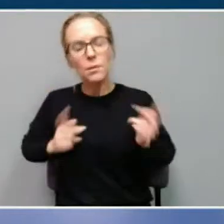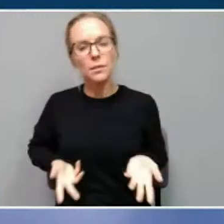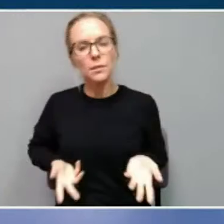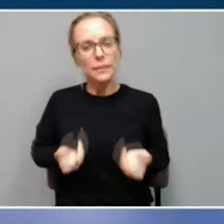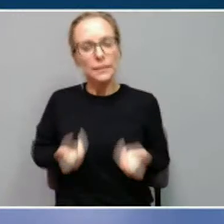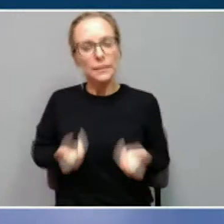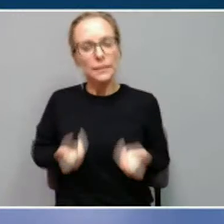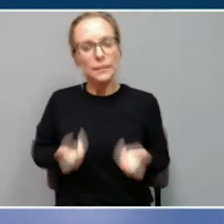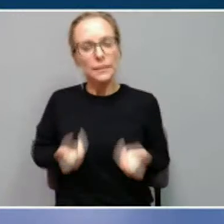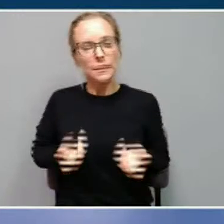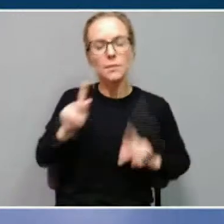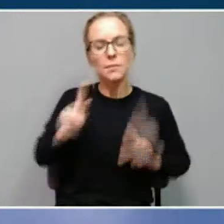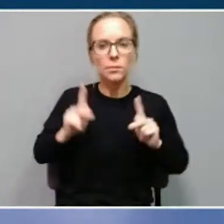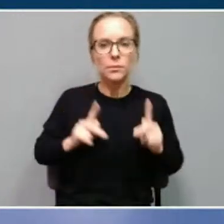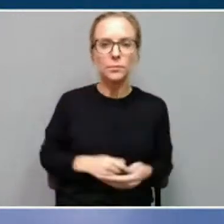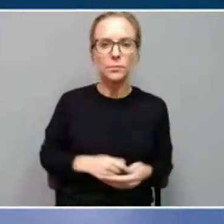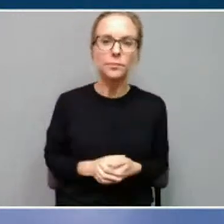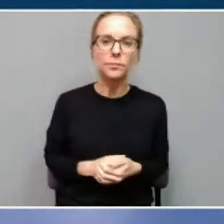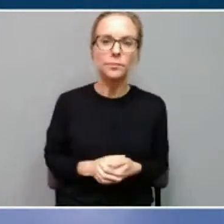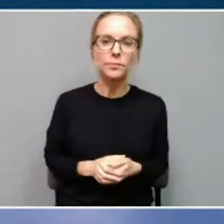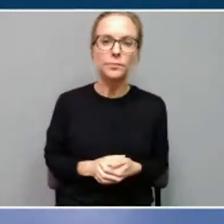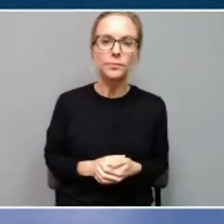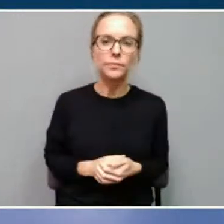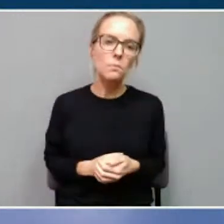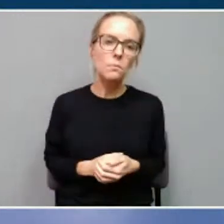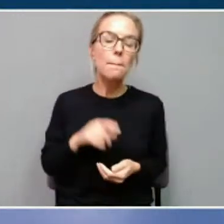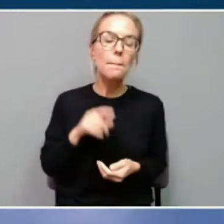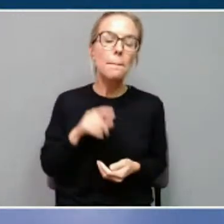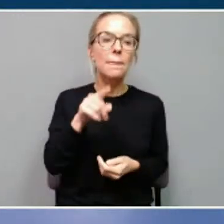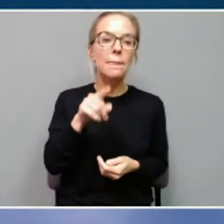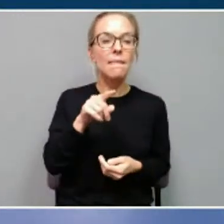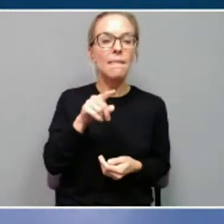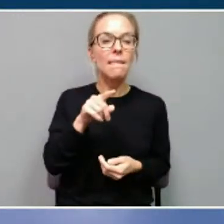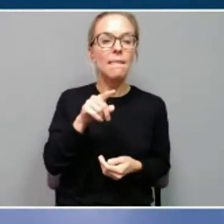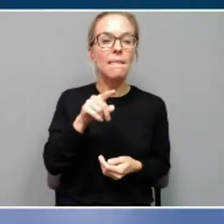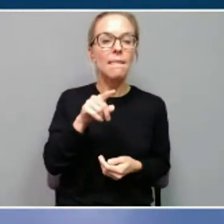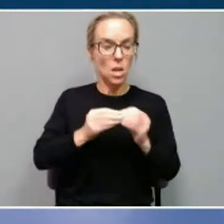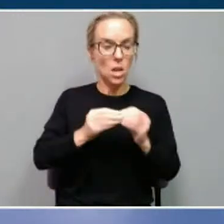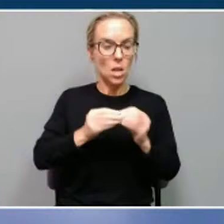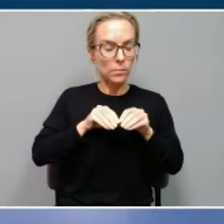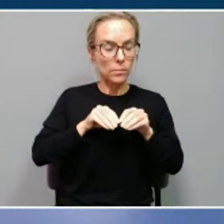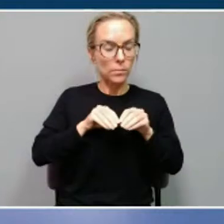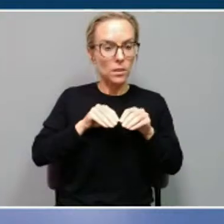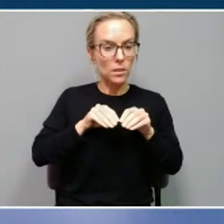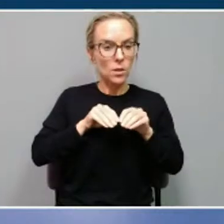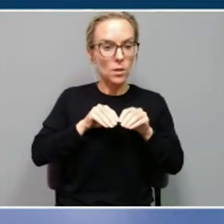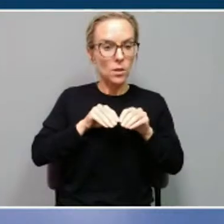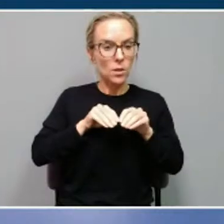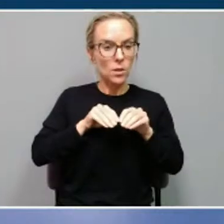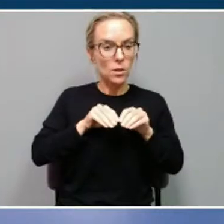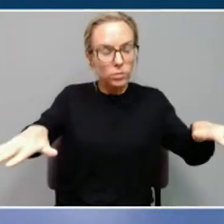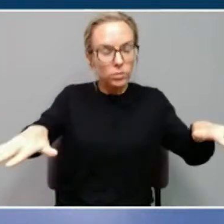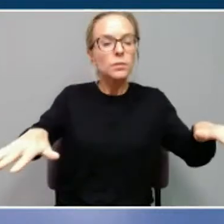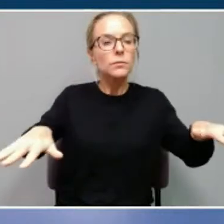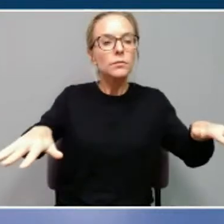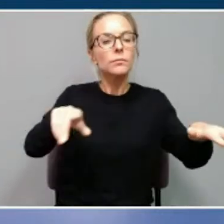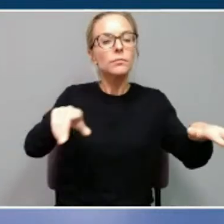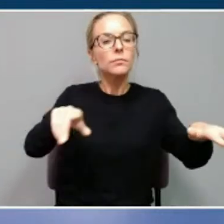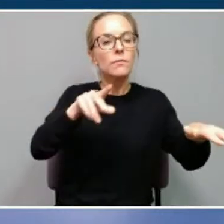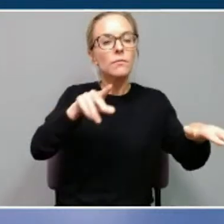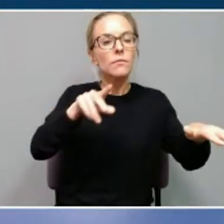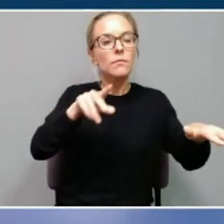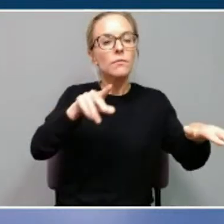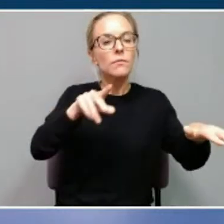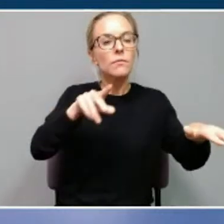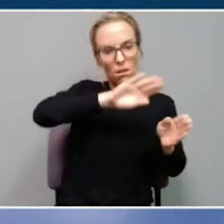Kentuckians. As we look at the rate of growth, which we have done each time, what we see,